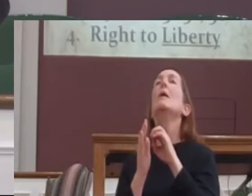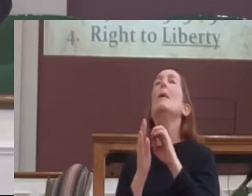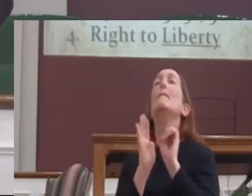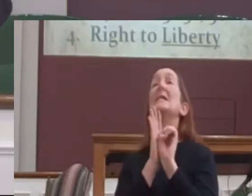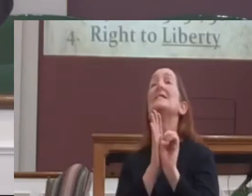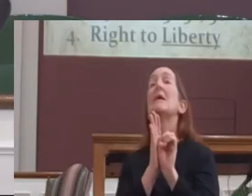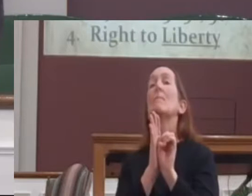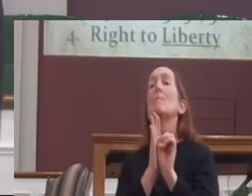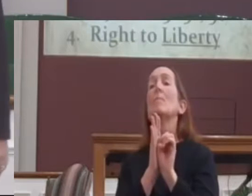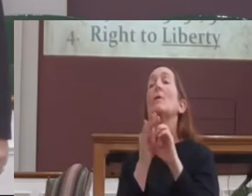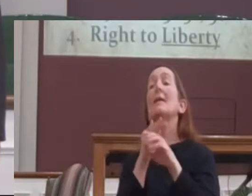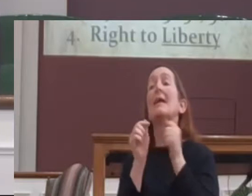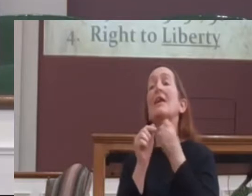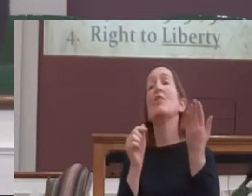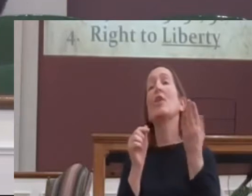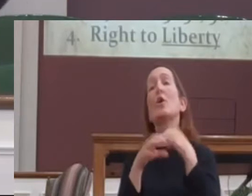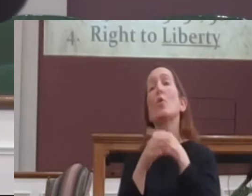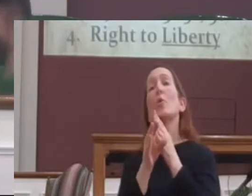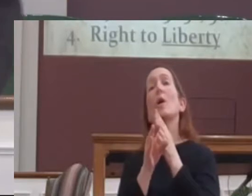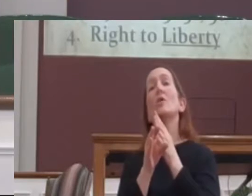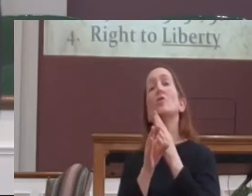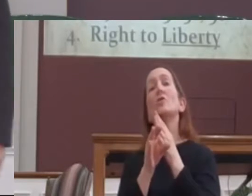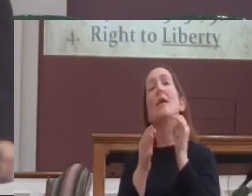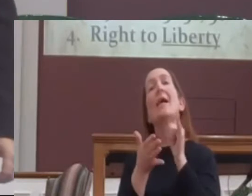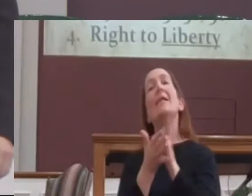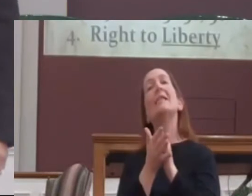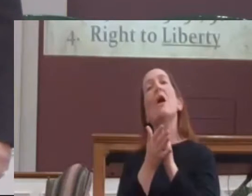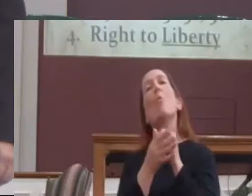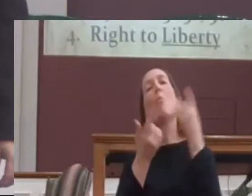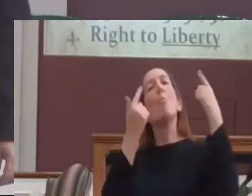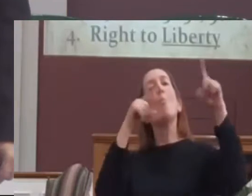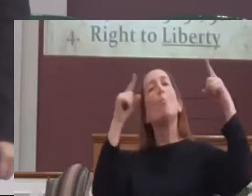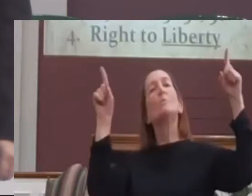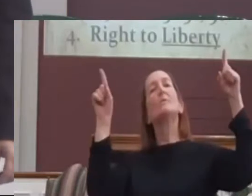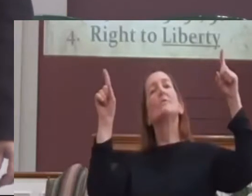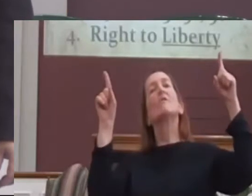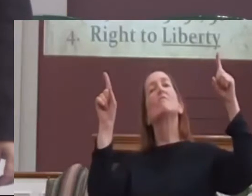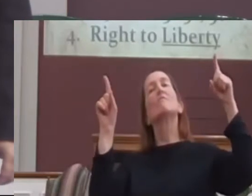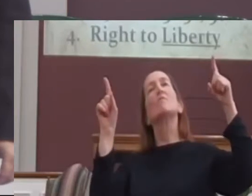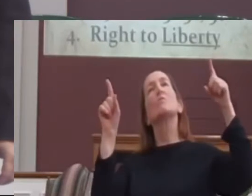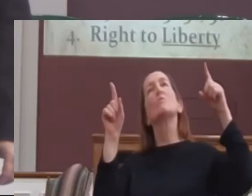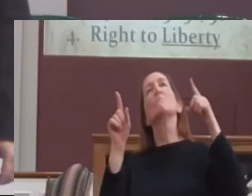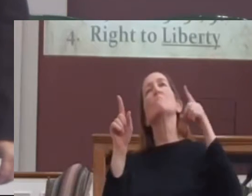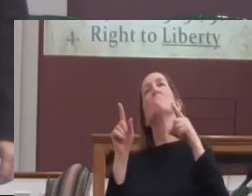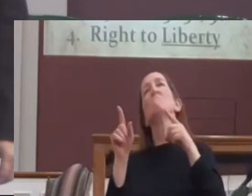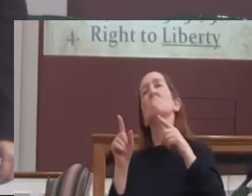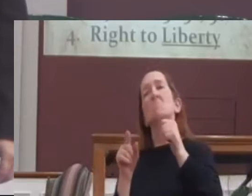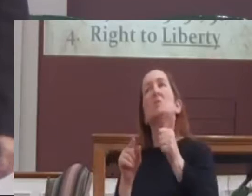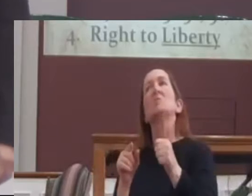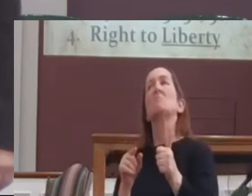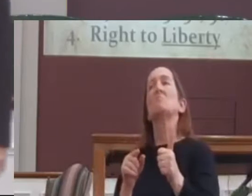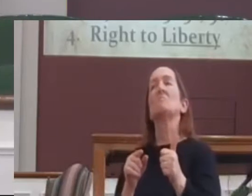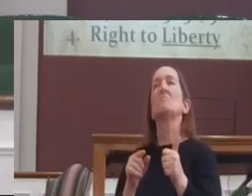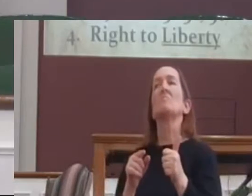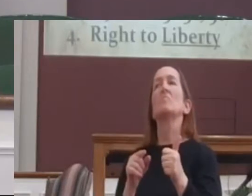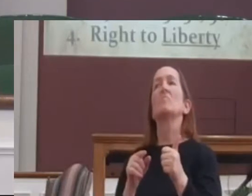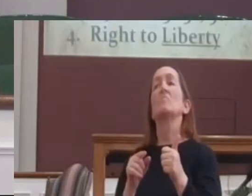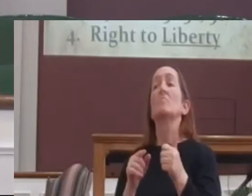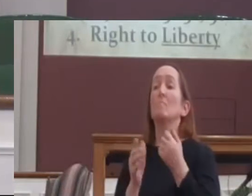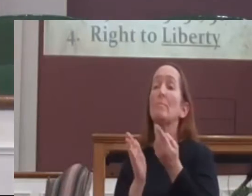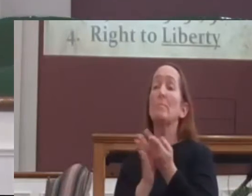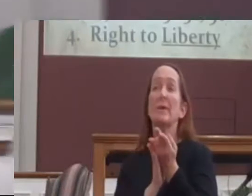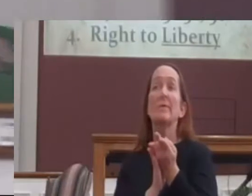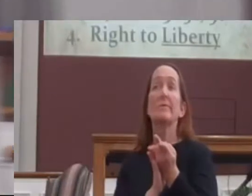Tell me one example of anything in all of creation that works out all by itself.